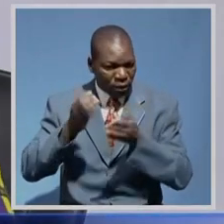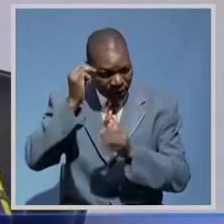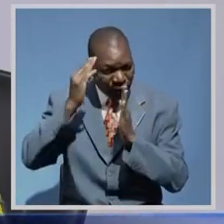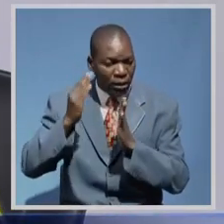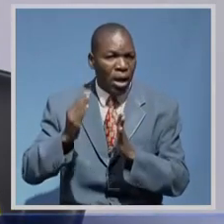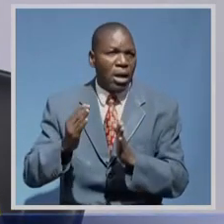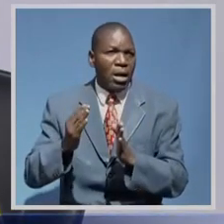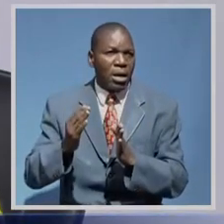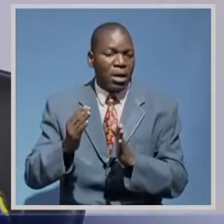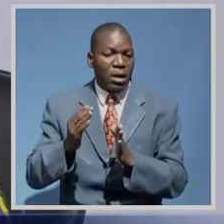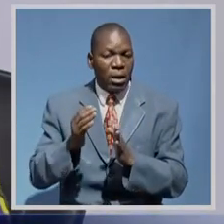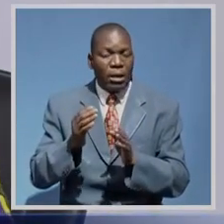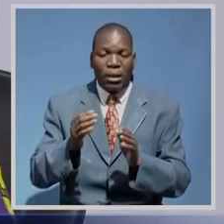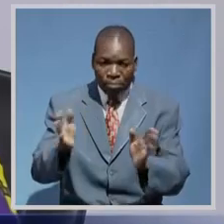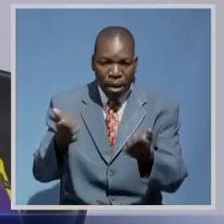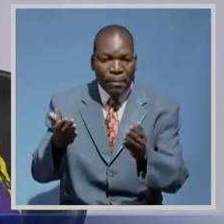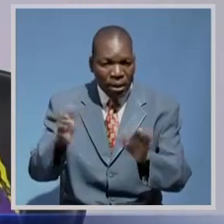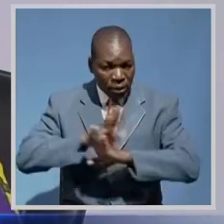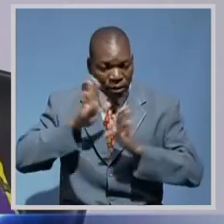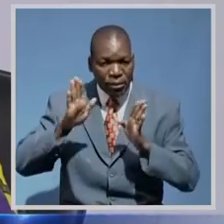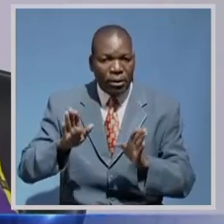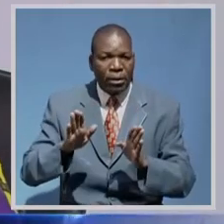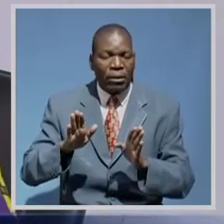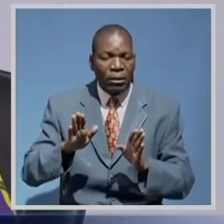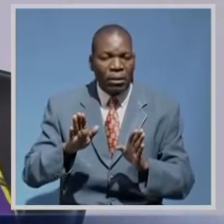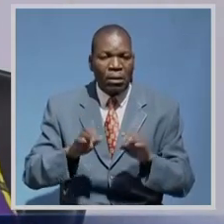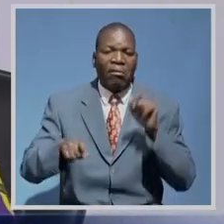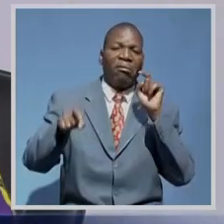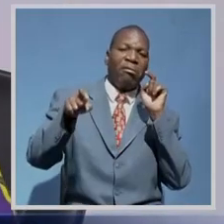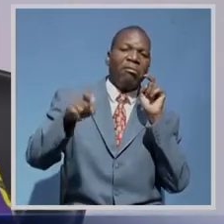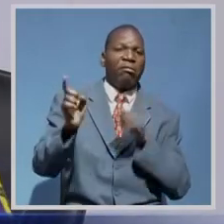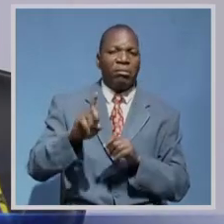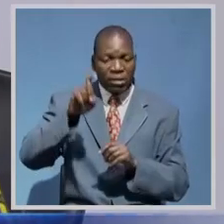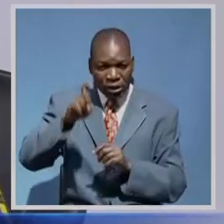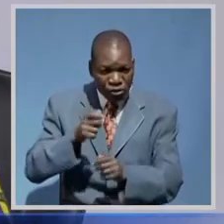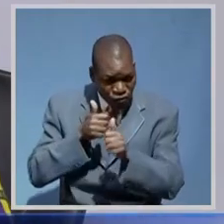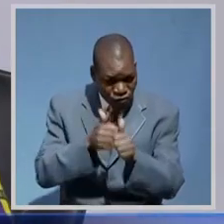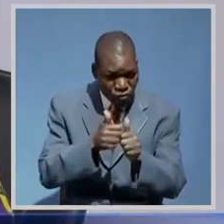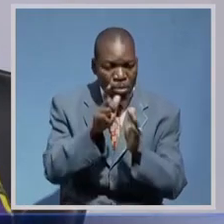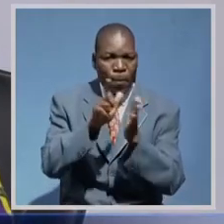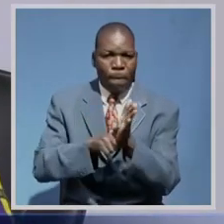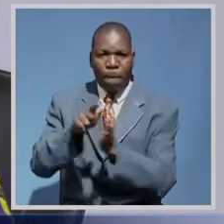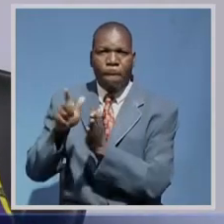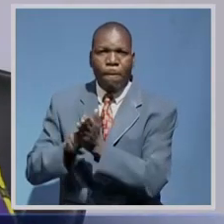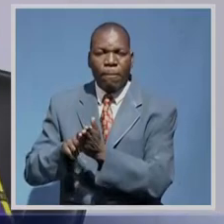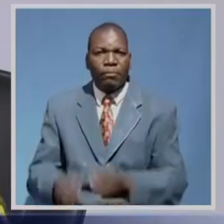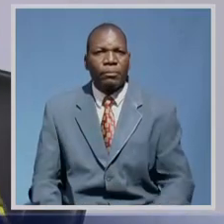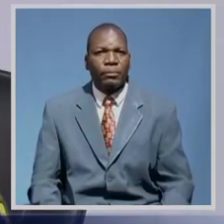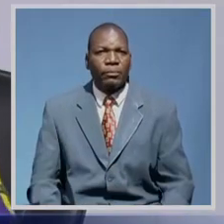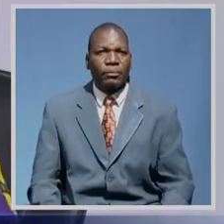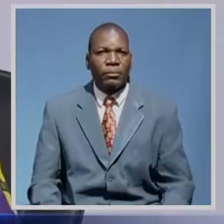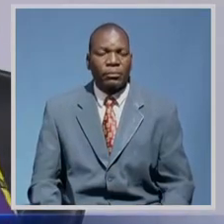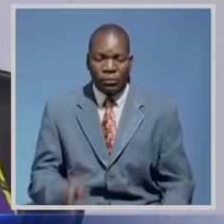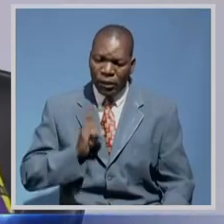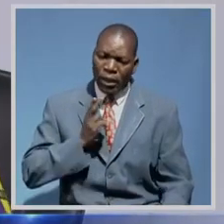Silia has equally urged citizens not to be complacent in adhering to instituted measures. The measures that we've given